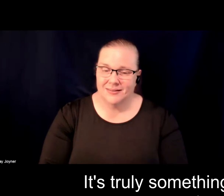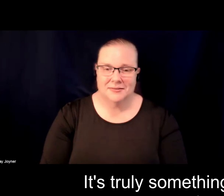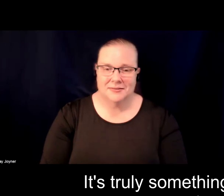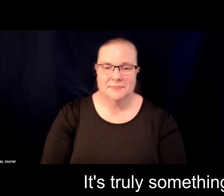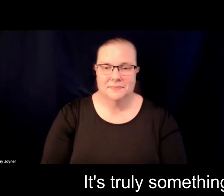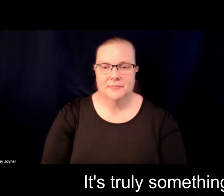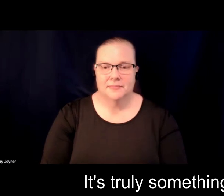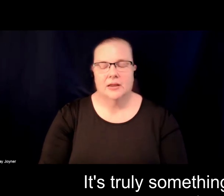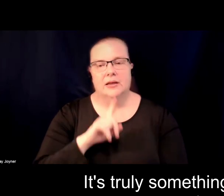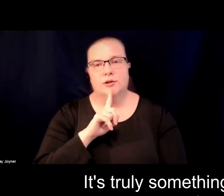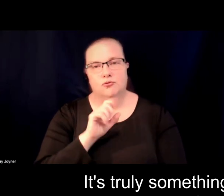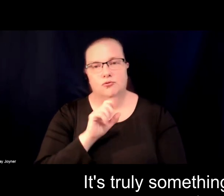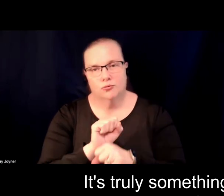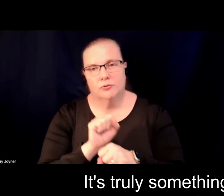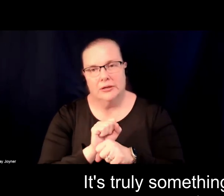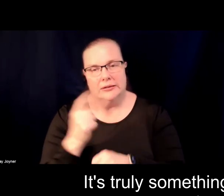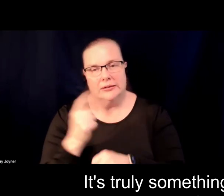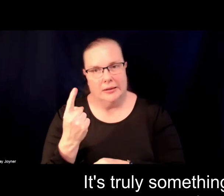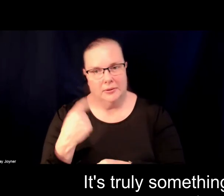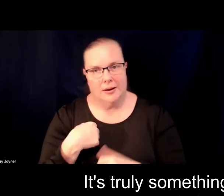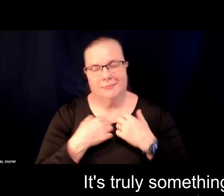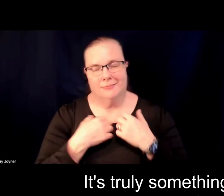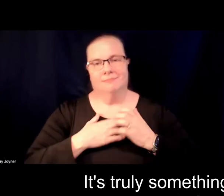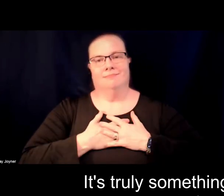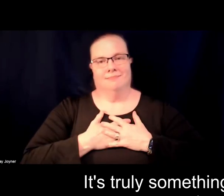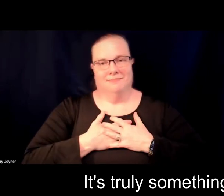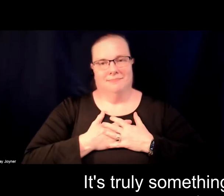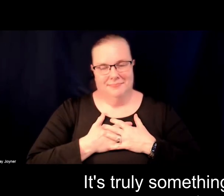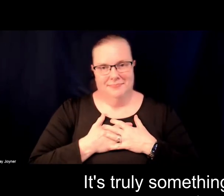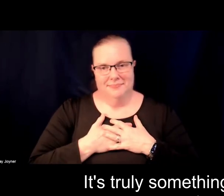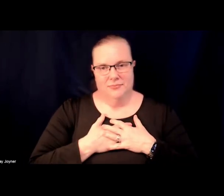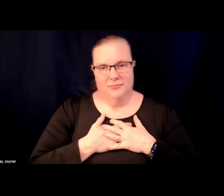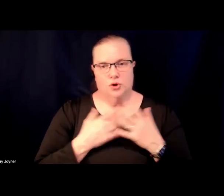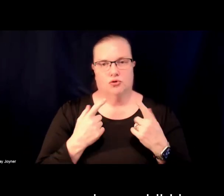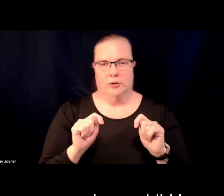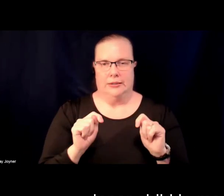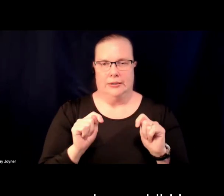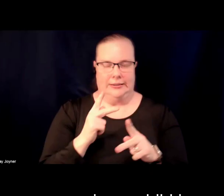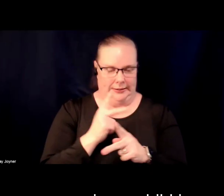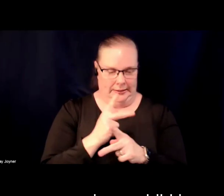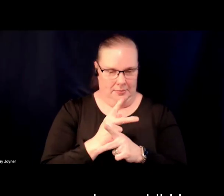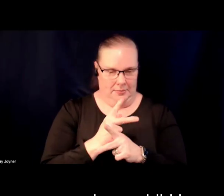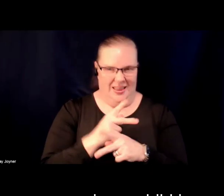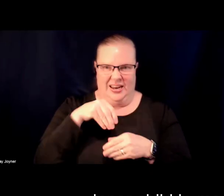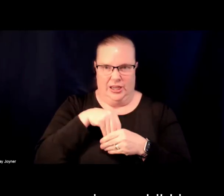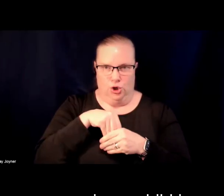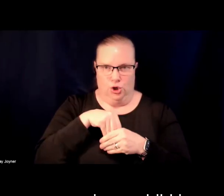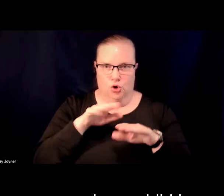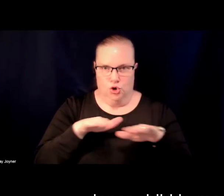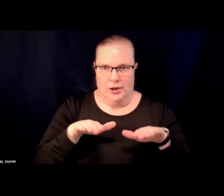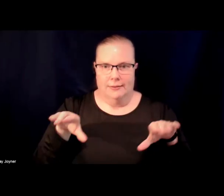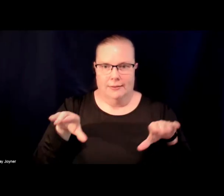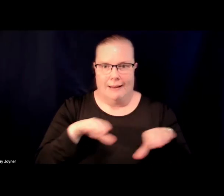It's truly something I hold very dear to me. Trying to keep that inner child in me active at